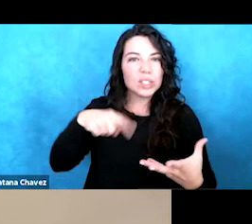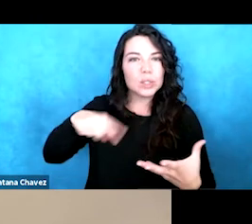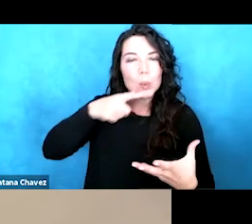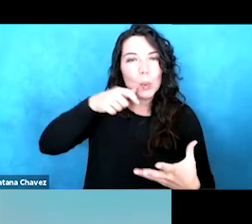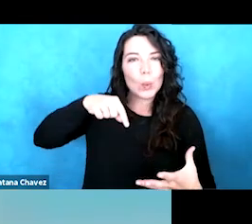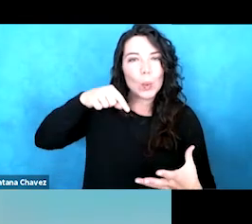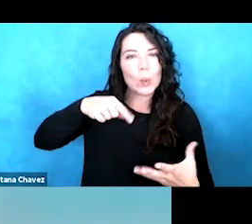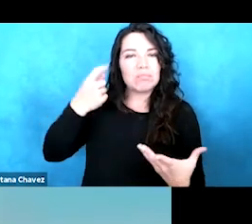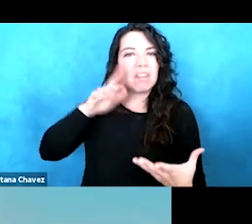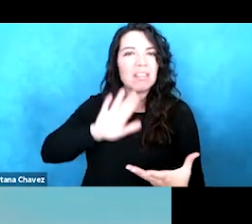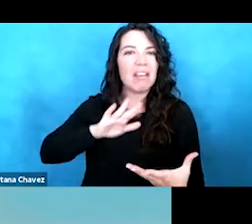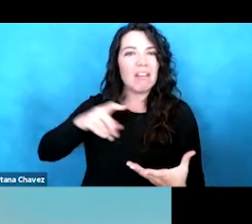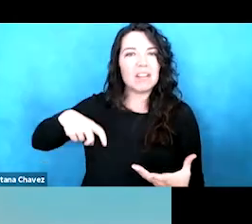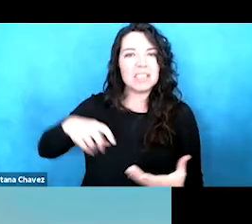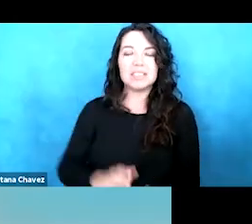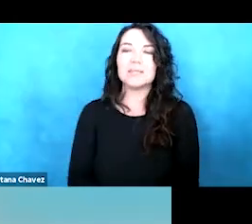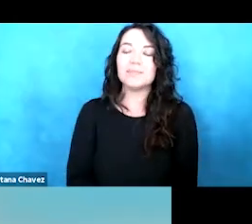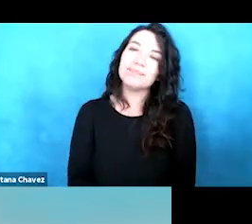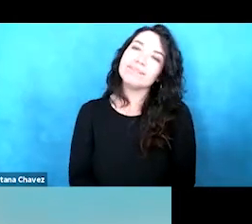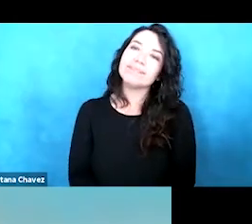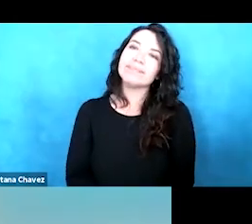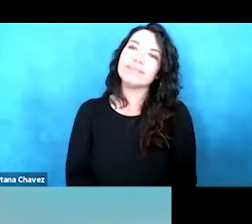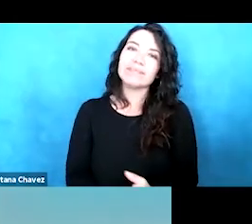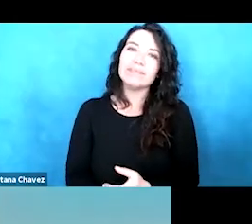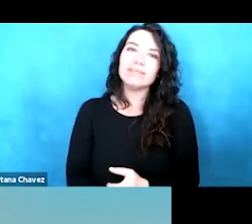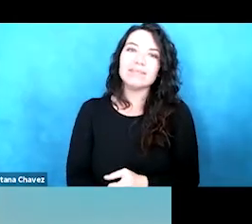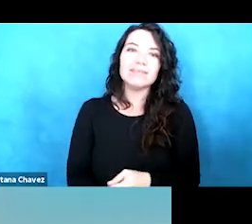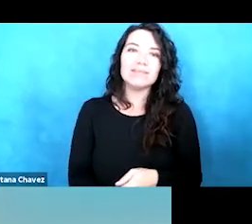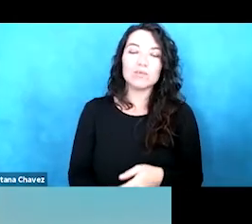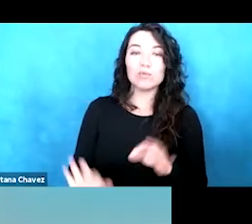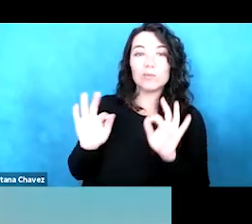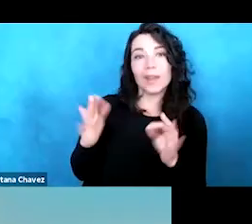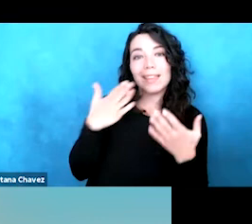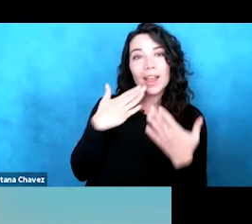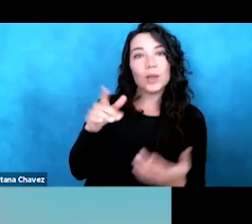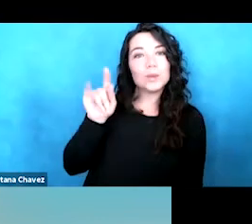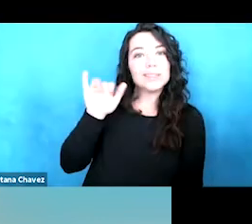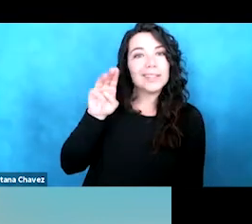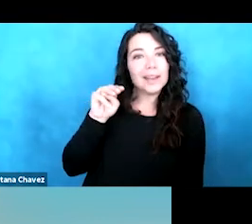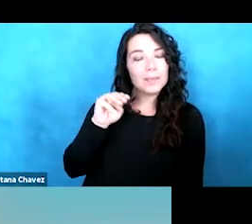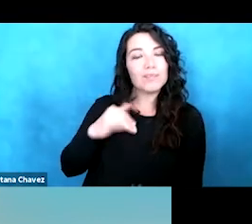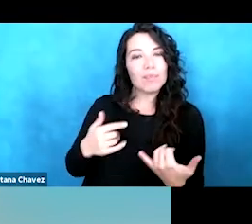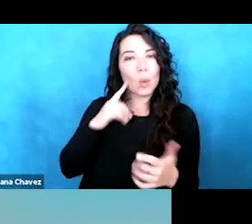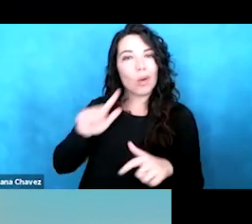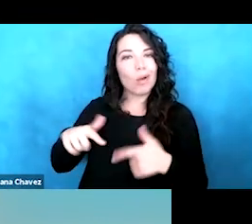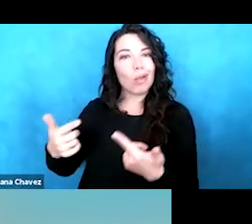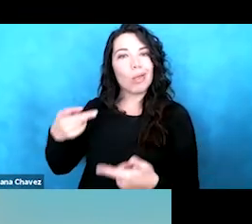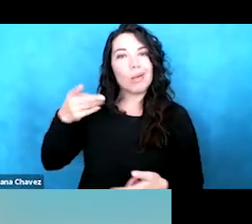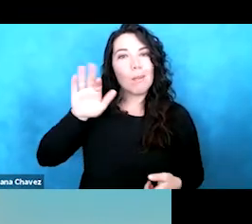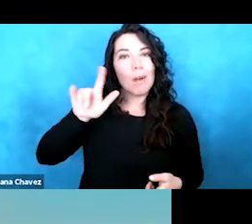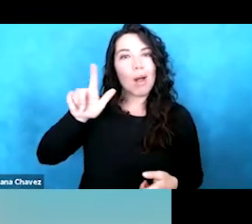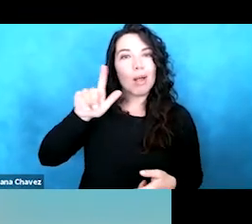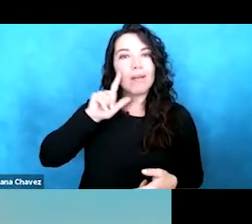Thank you, Tim. And on that note, I'll hand it over to Paul for some closing remarks and